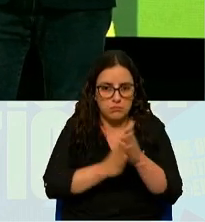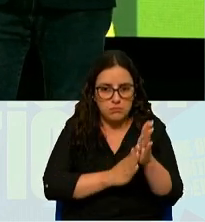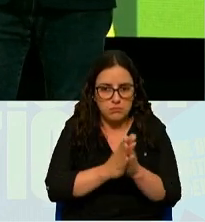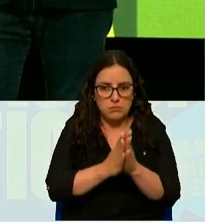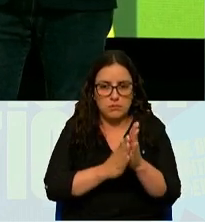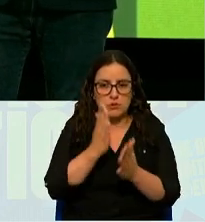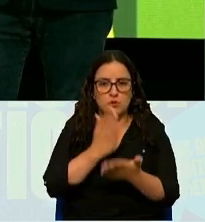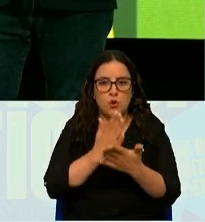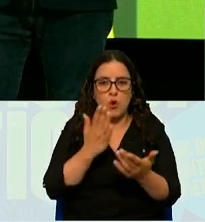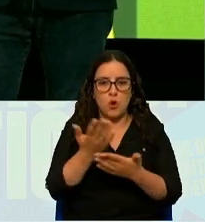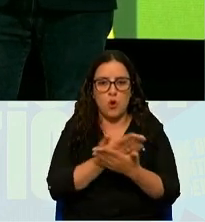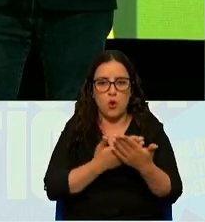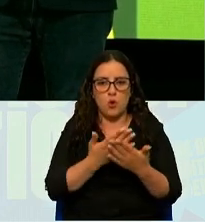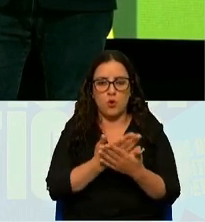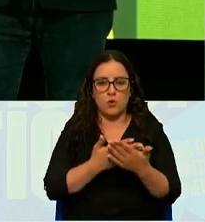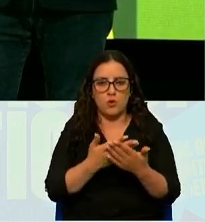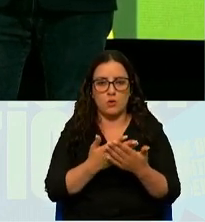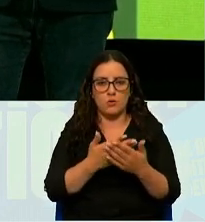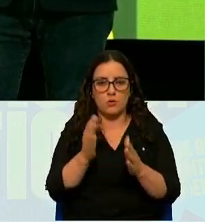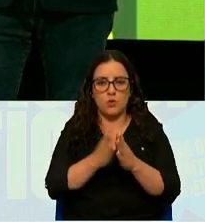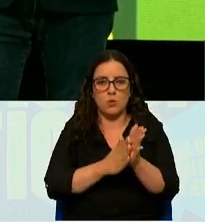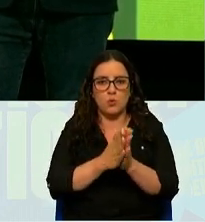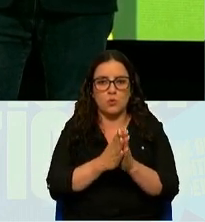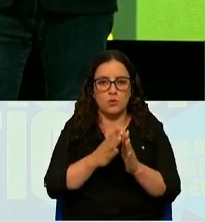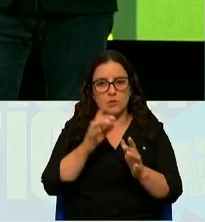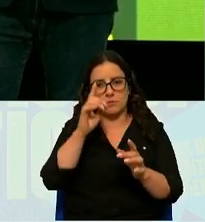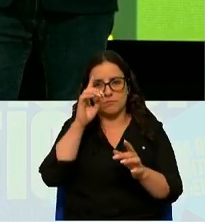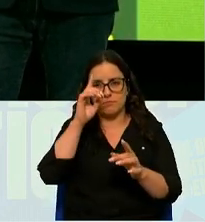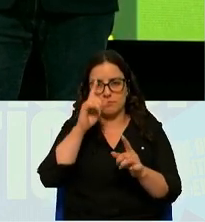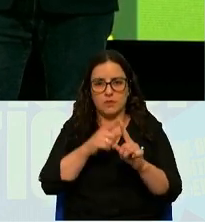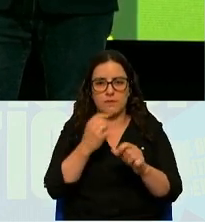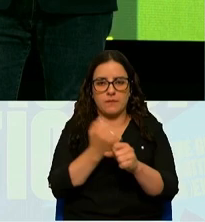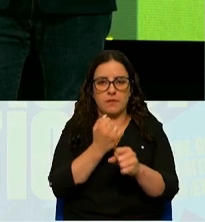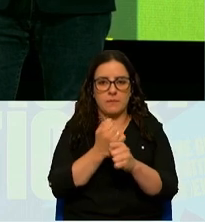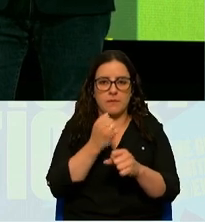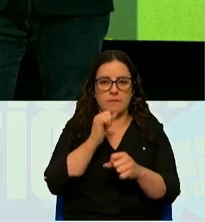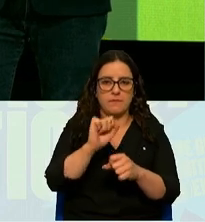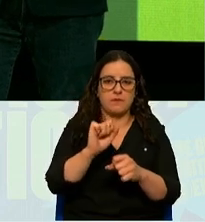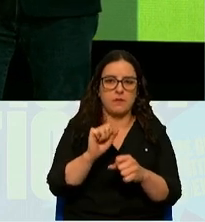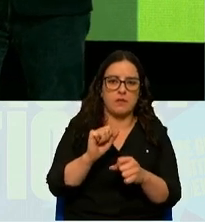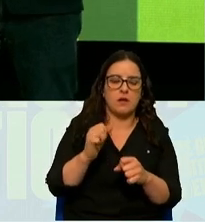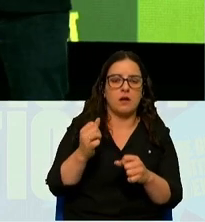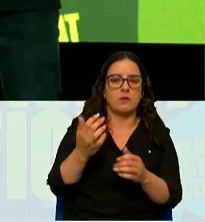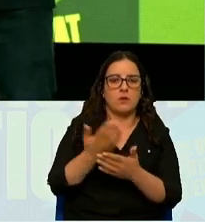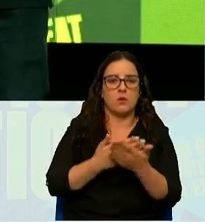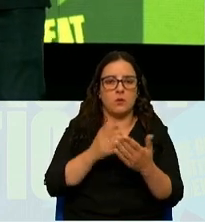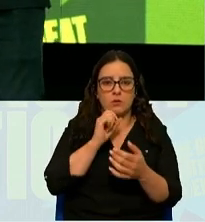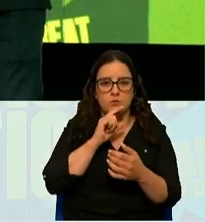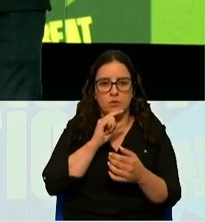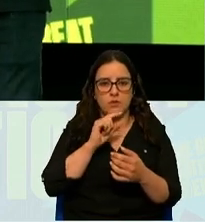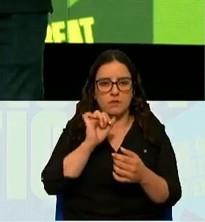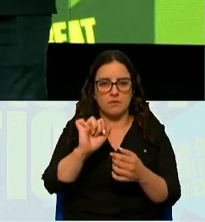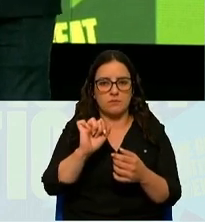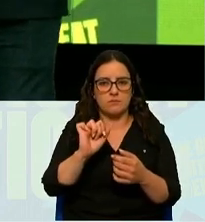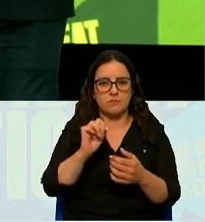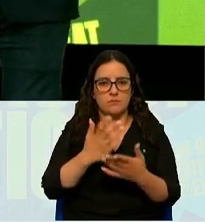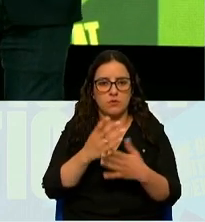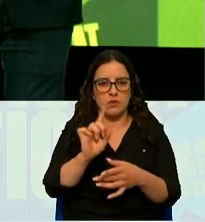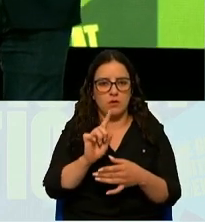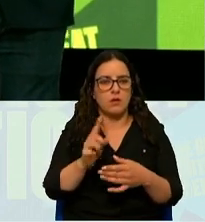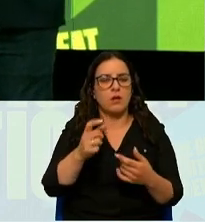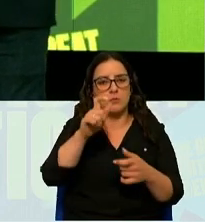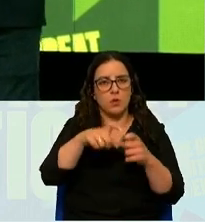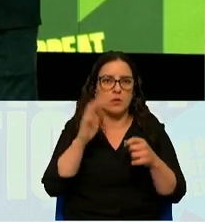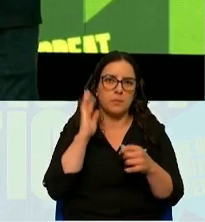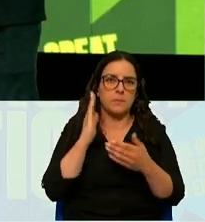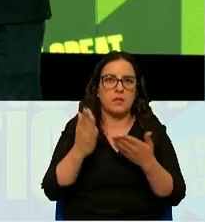AI for their tasks and for their business challenges and opportunities. It's also employees. So